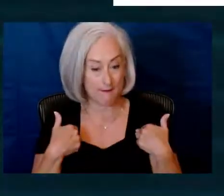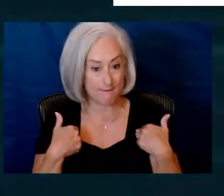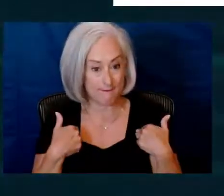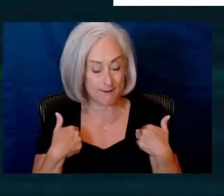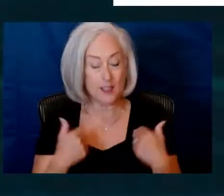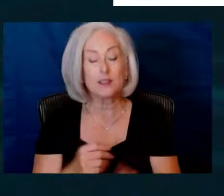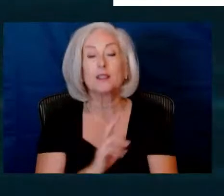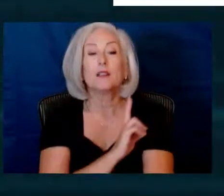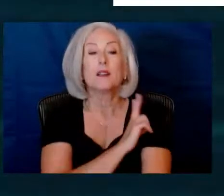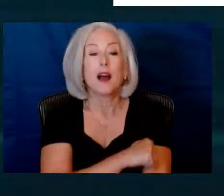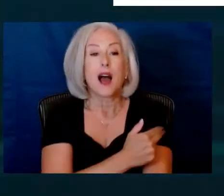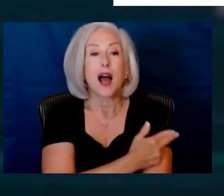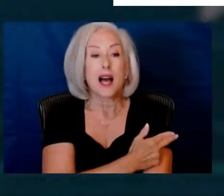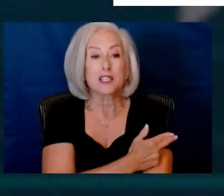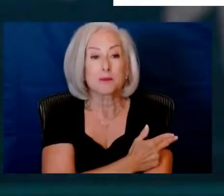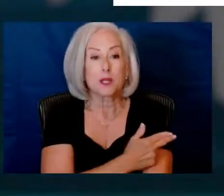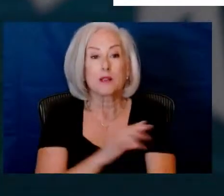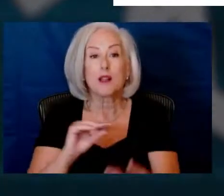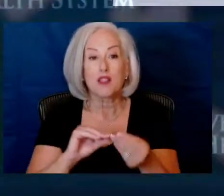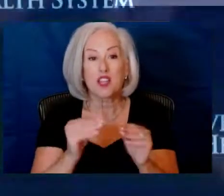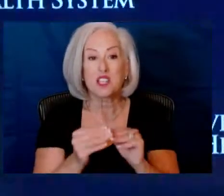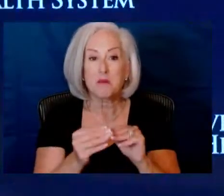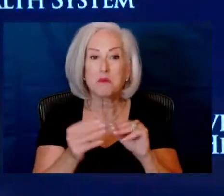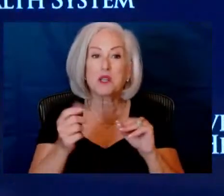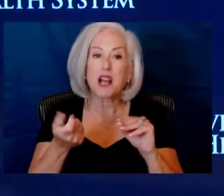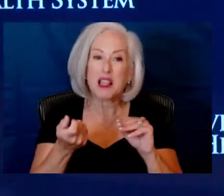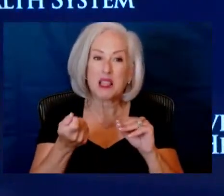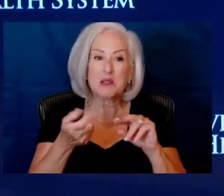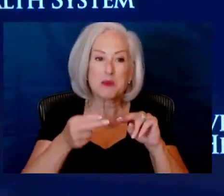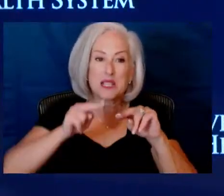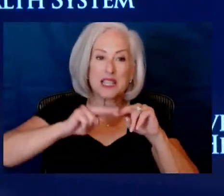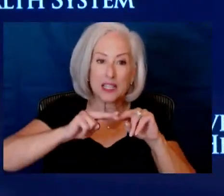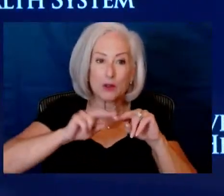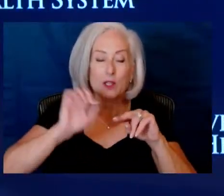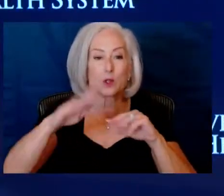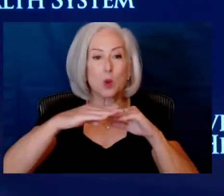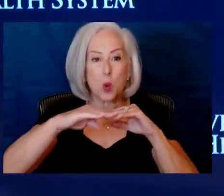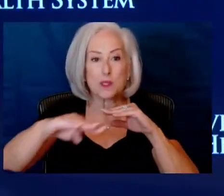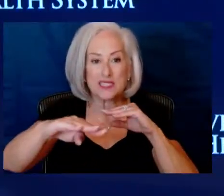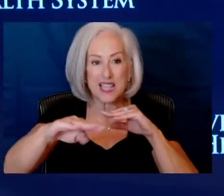that our numbers have kind of increased or stayed steady in those high 20s